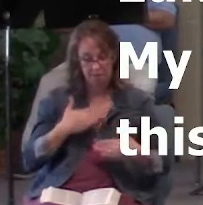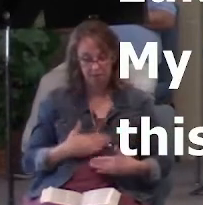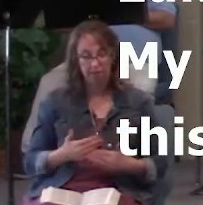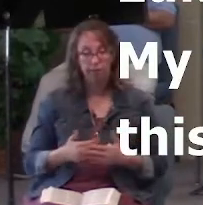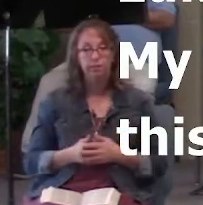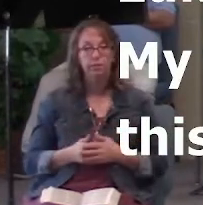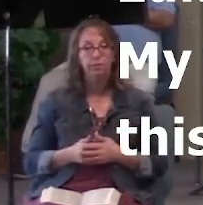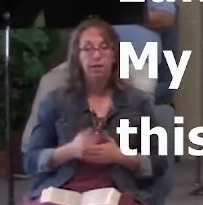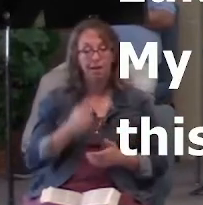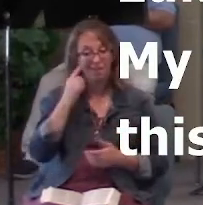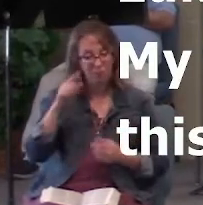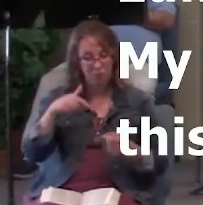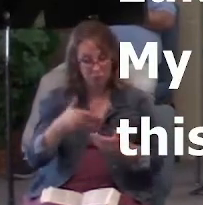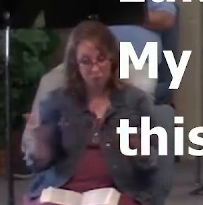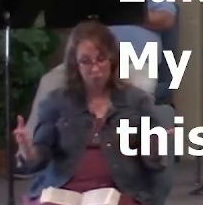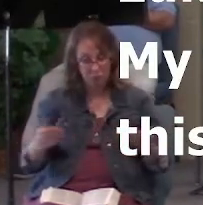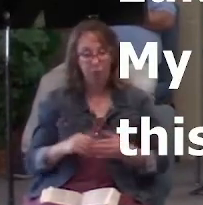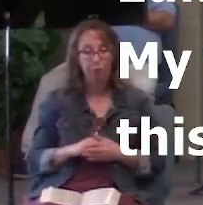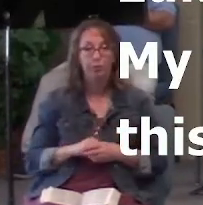which is for you.